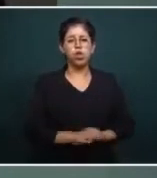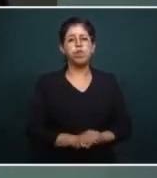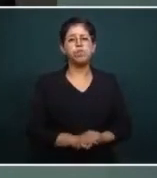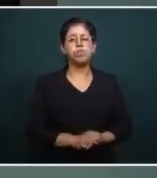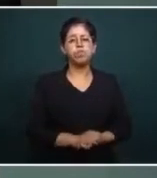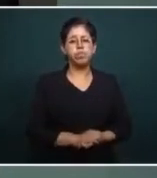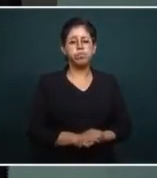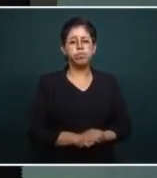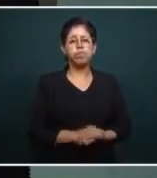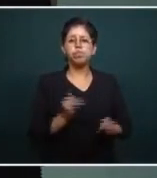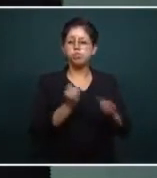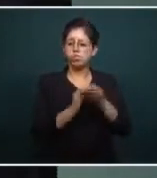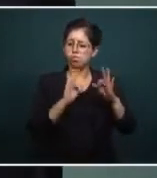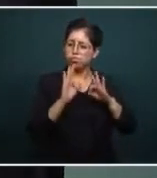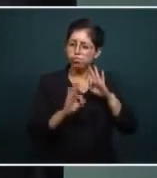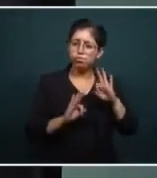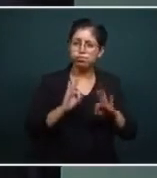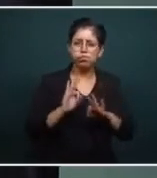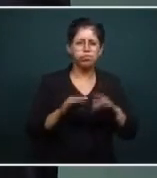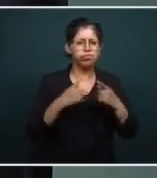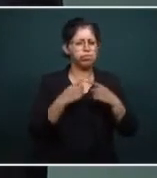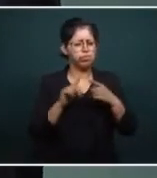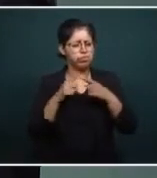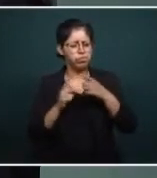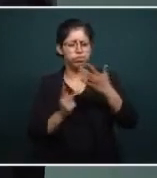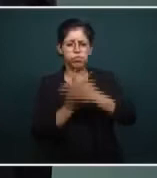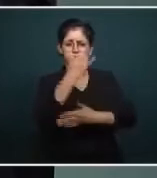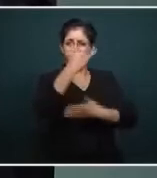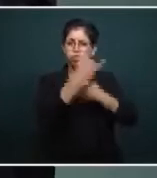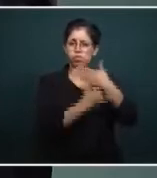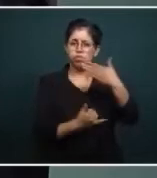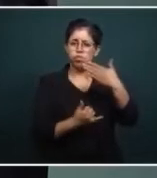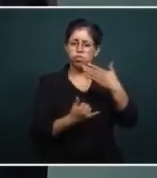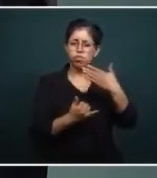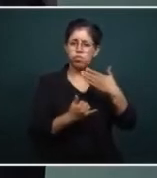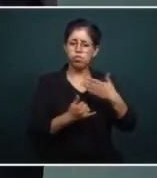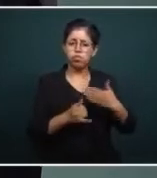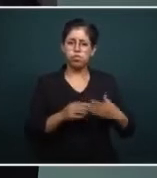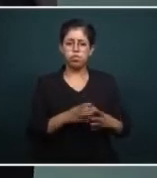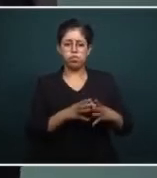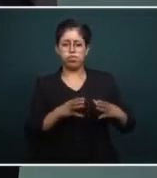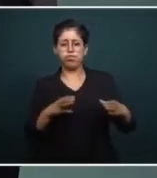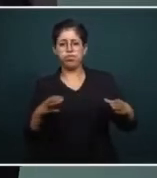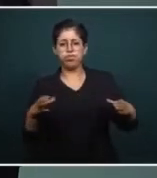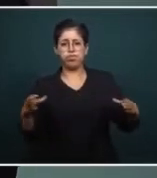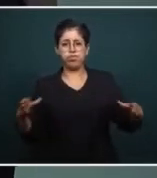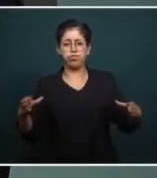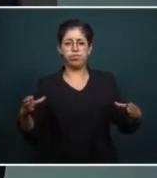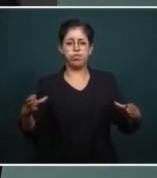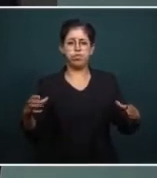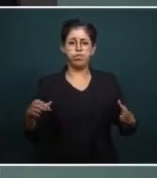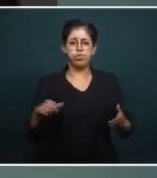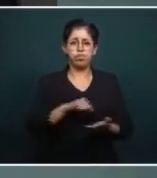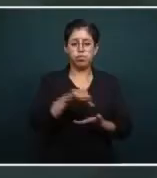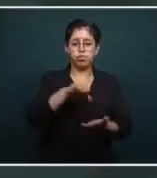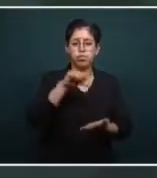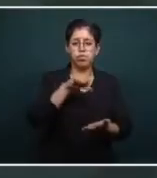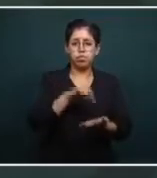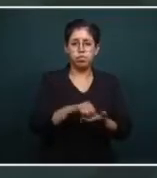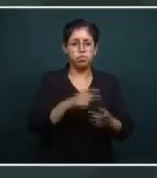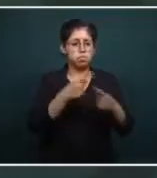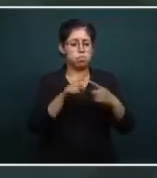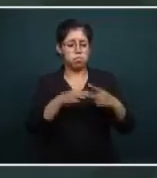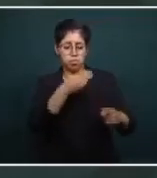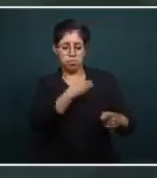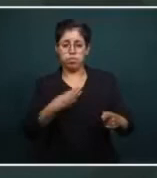estado tratando and we have been proyectos para el desarrollo trying urbano to en municipios